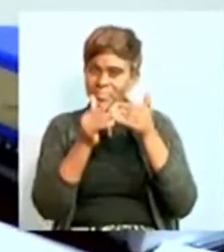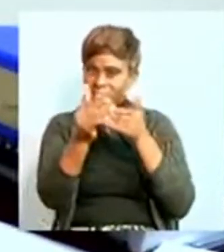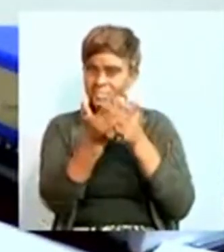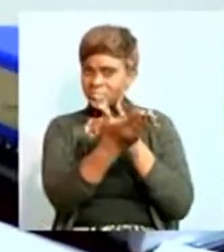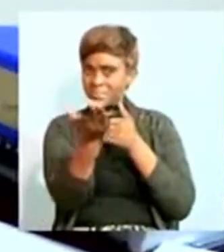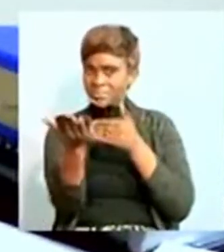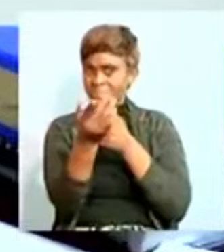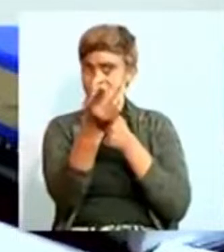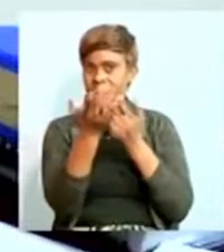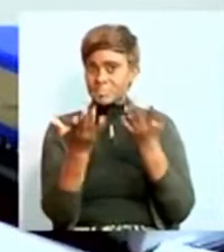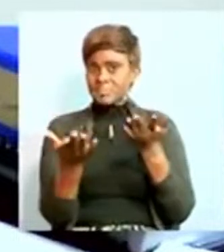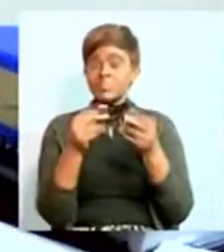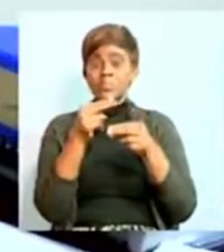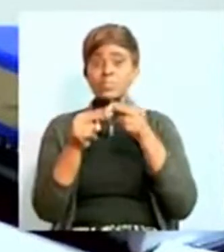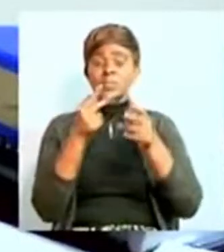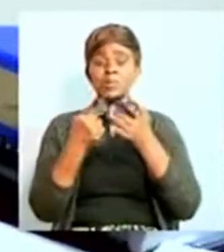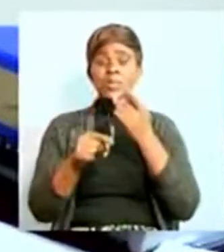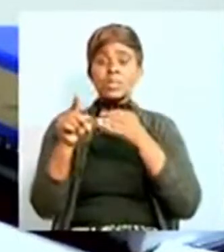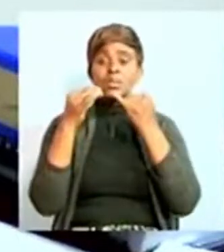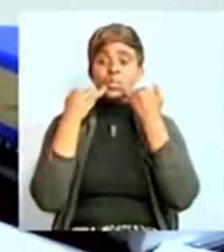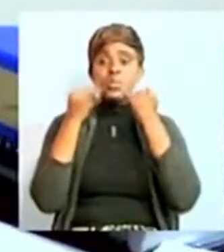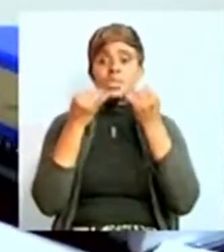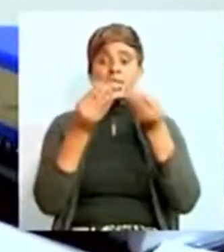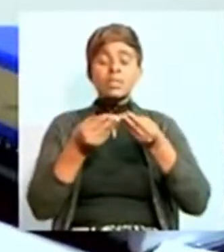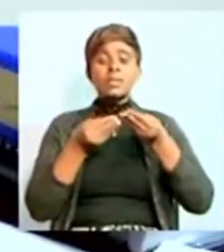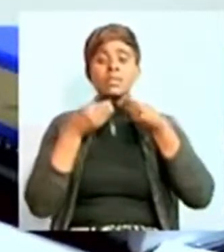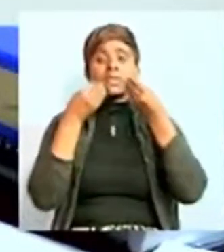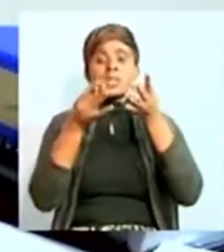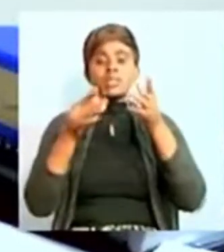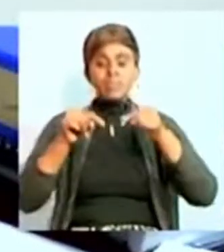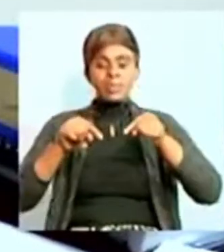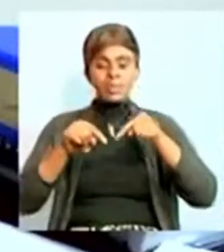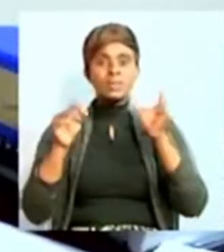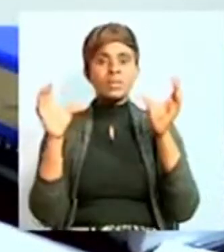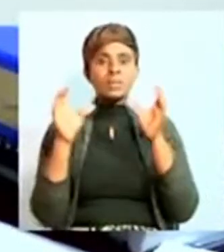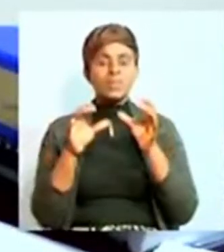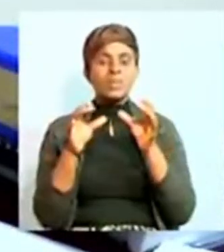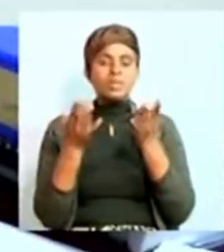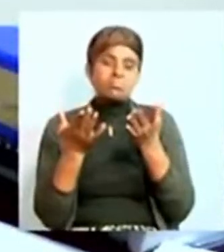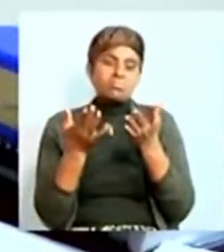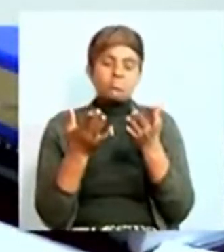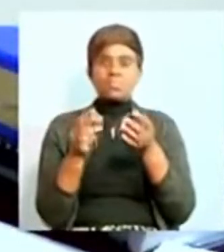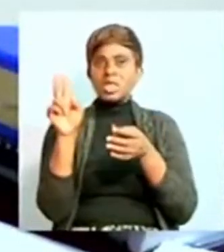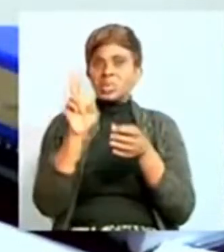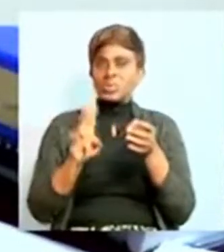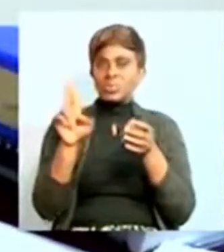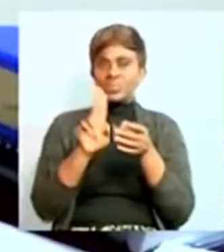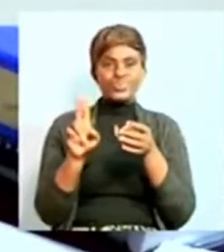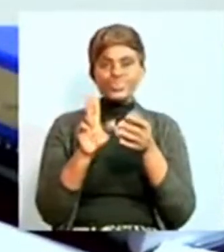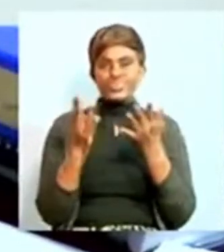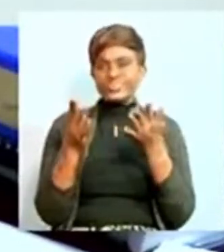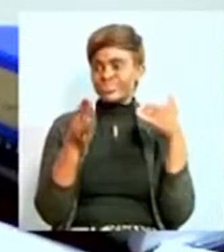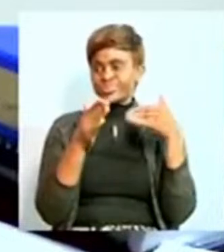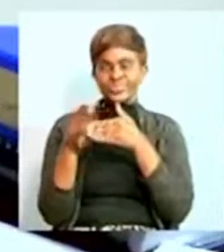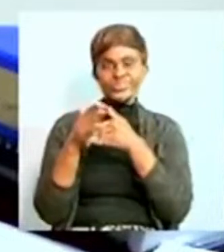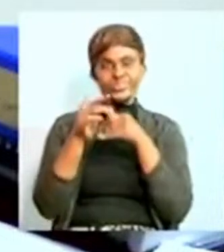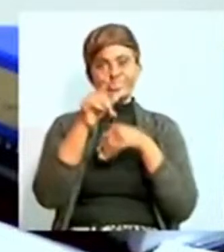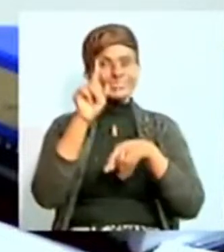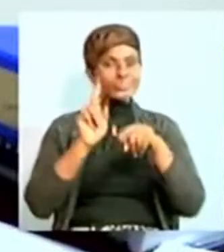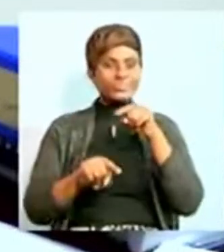you, meaning that the information that you give to this committee cannot be used against